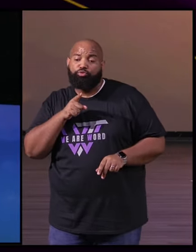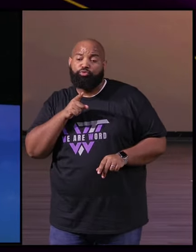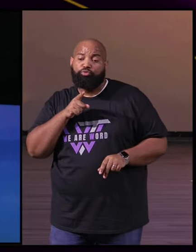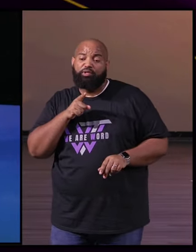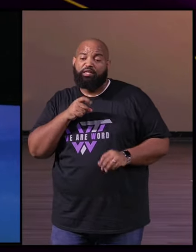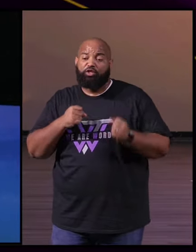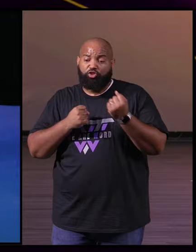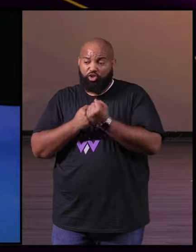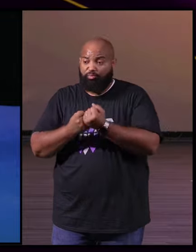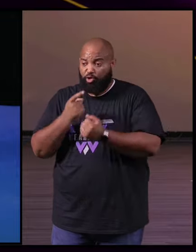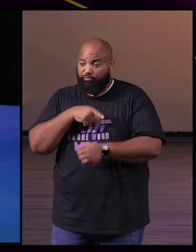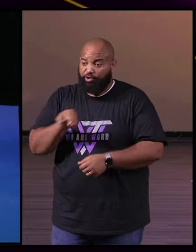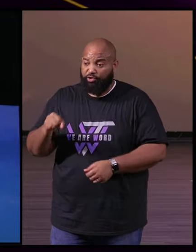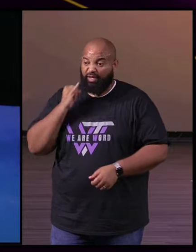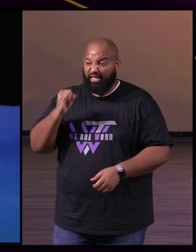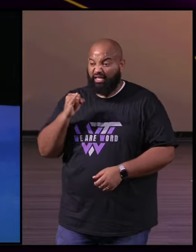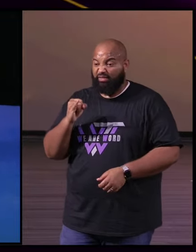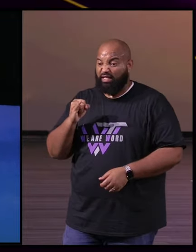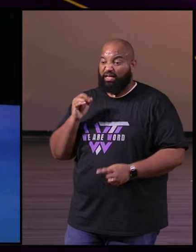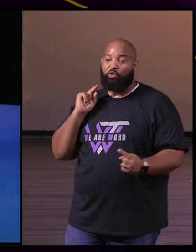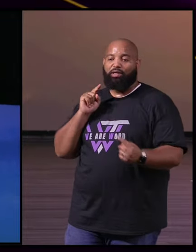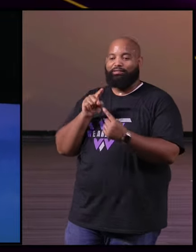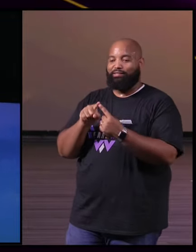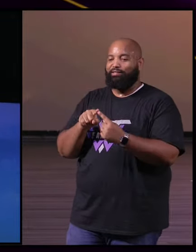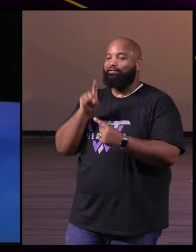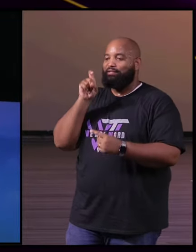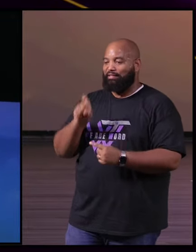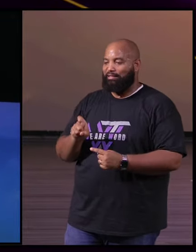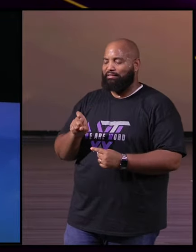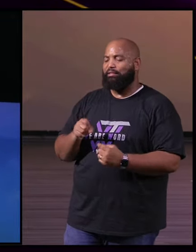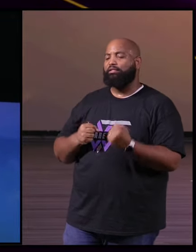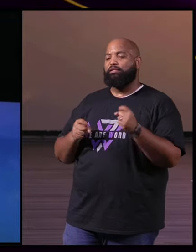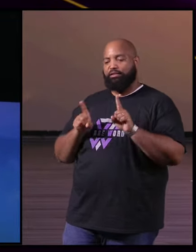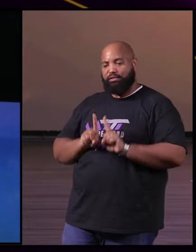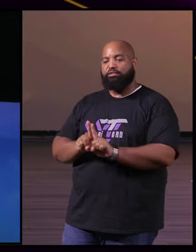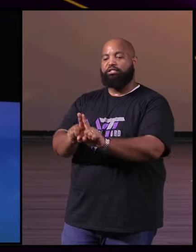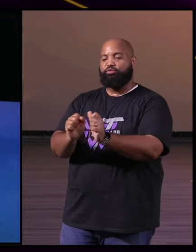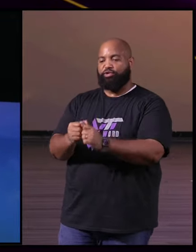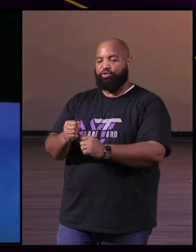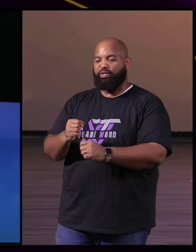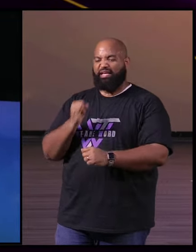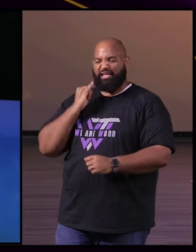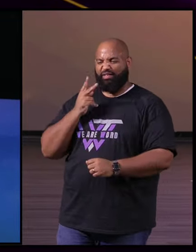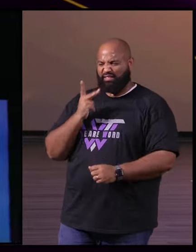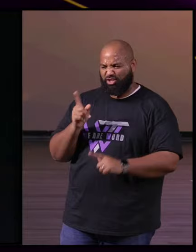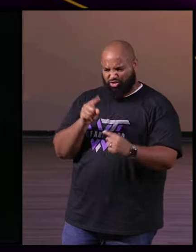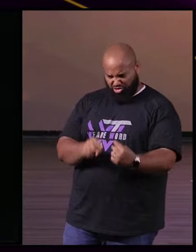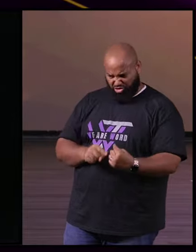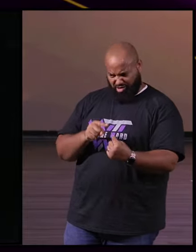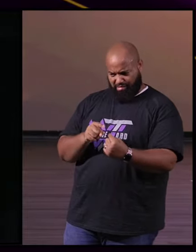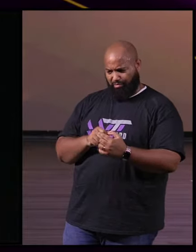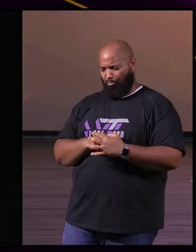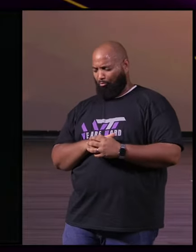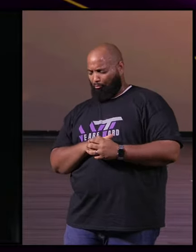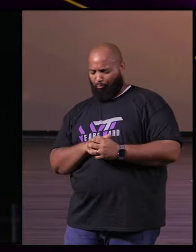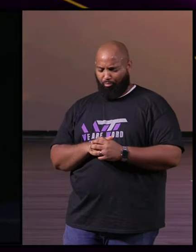are required to stand with you when they don't agree with you or when they see you struggling.